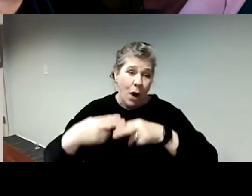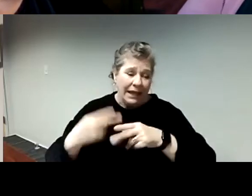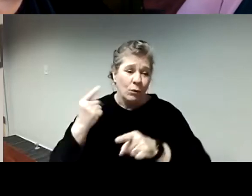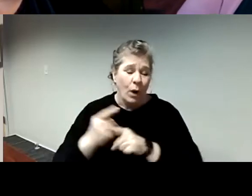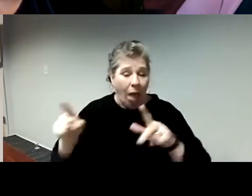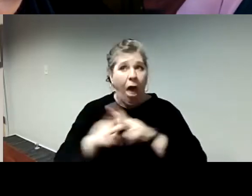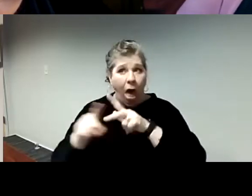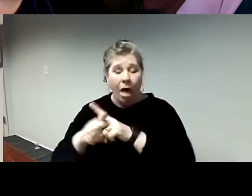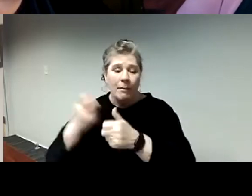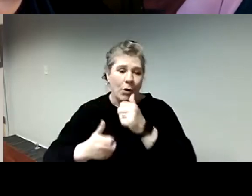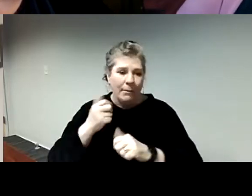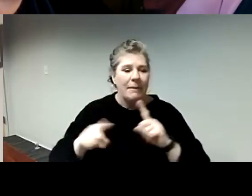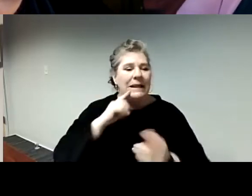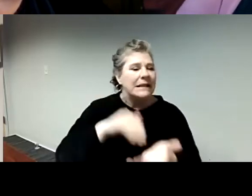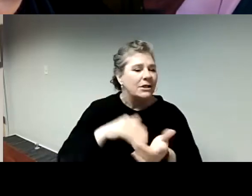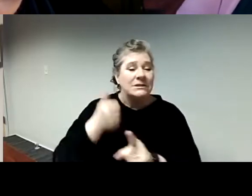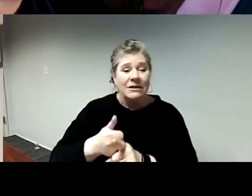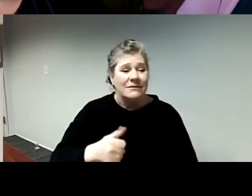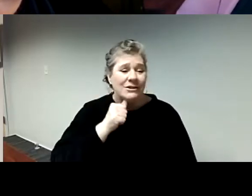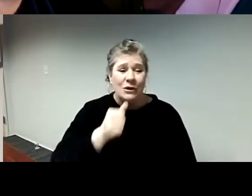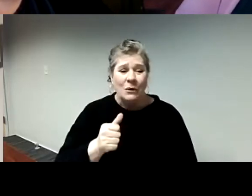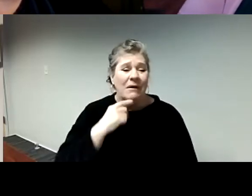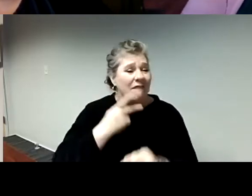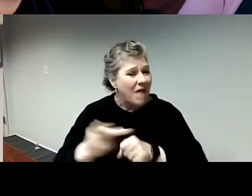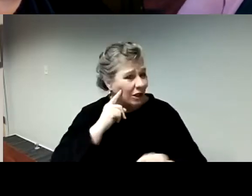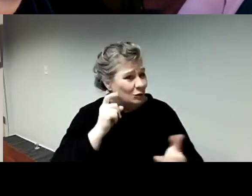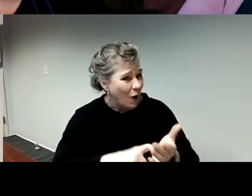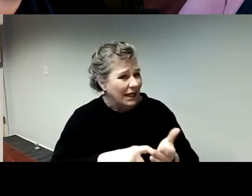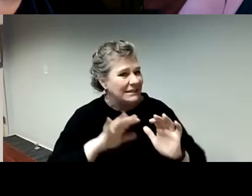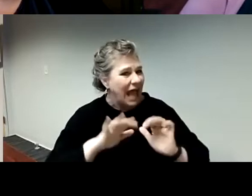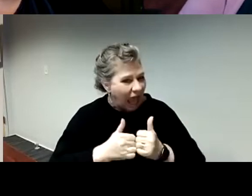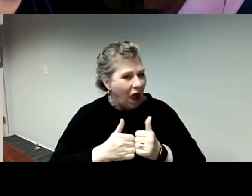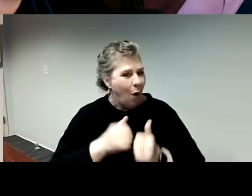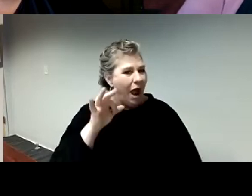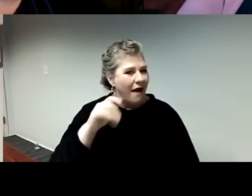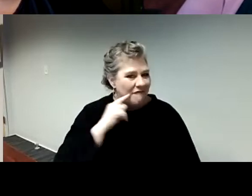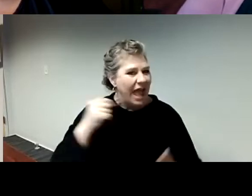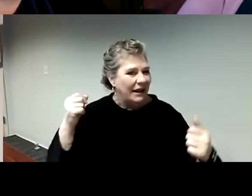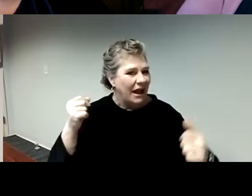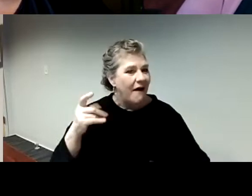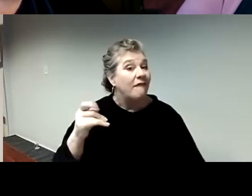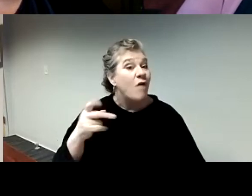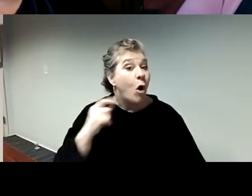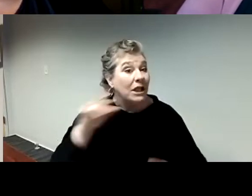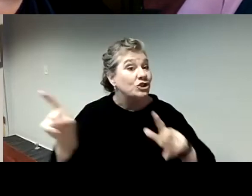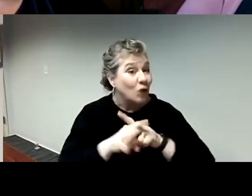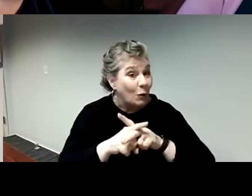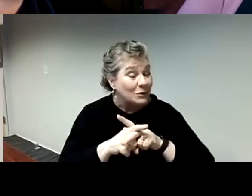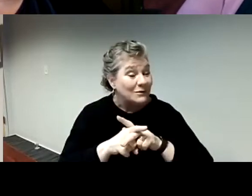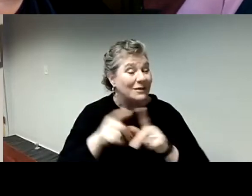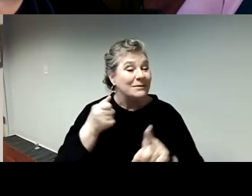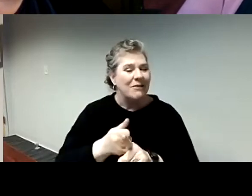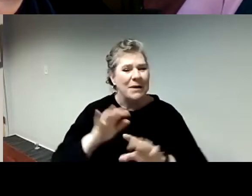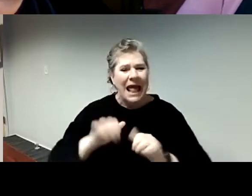And doctors, not only do they fail to recognize how fat phobia shows up, but really just how they're